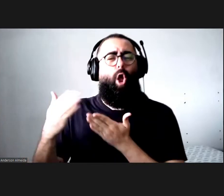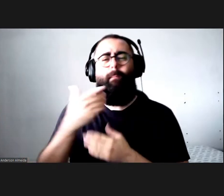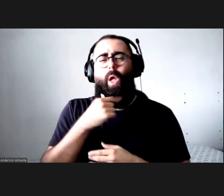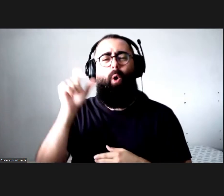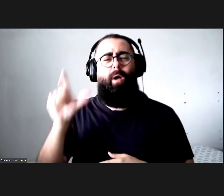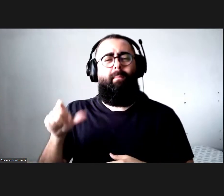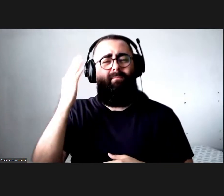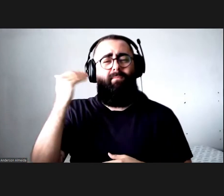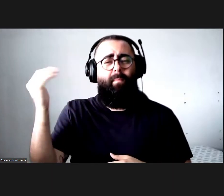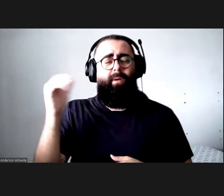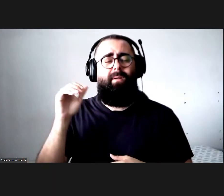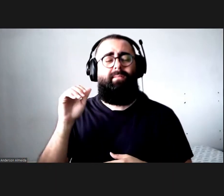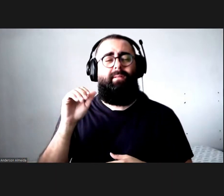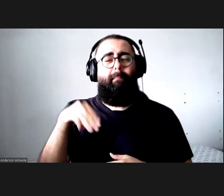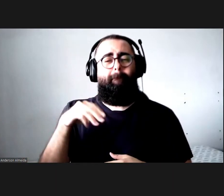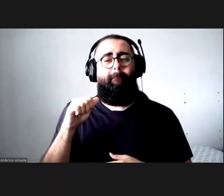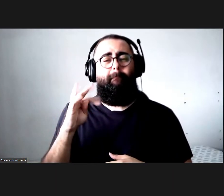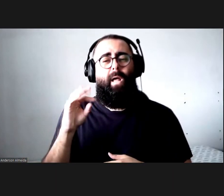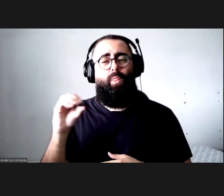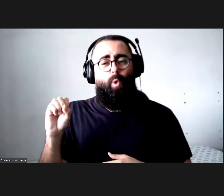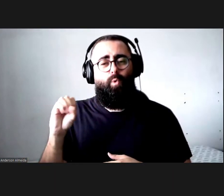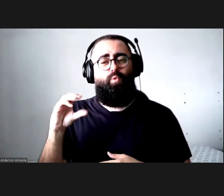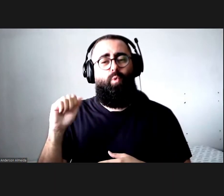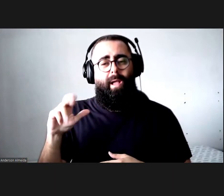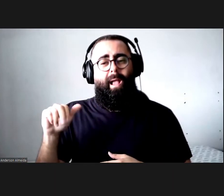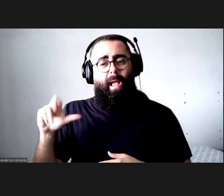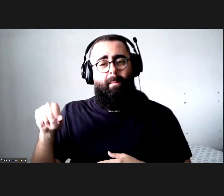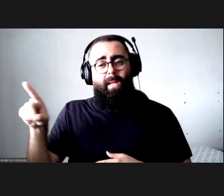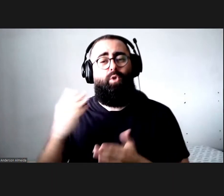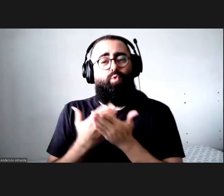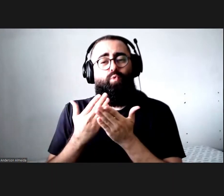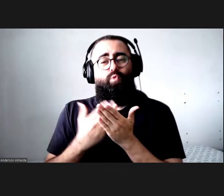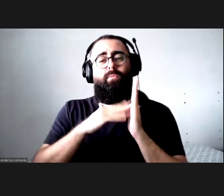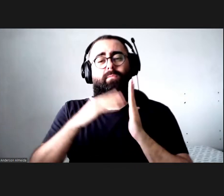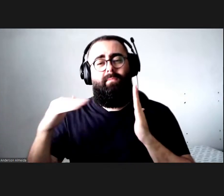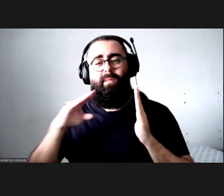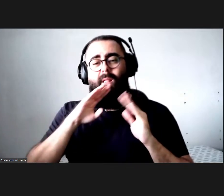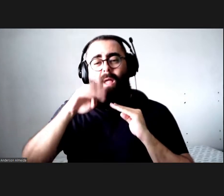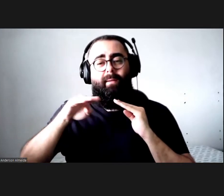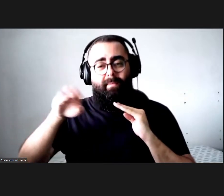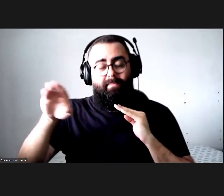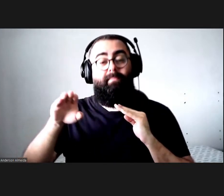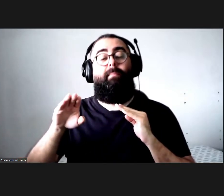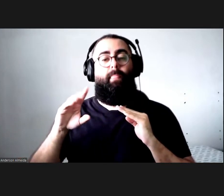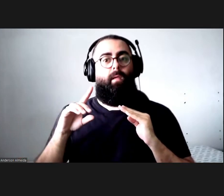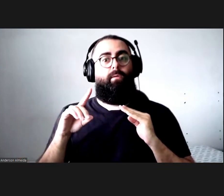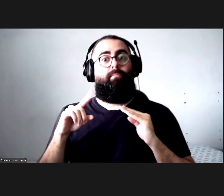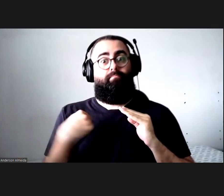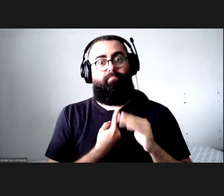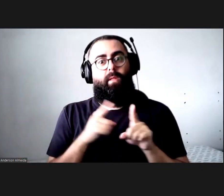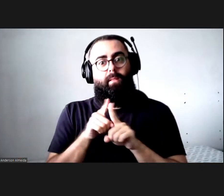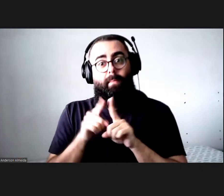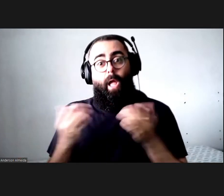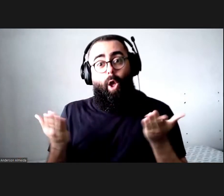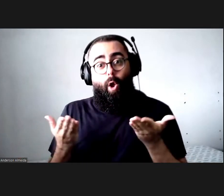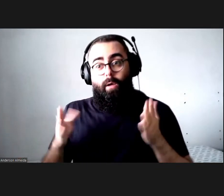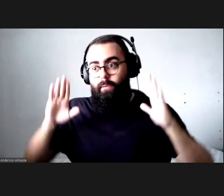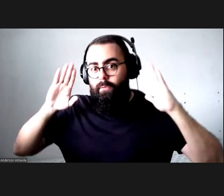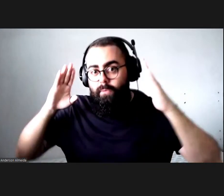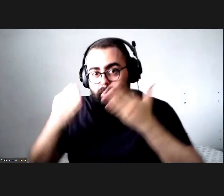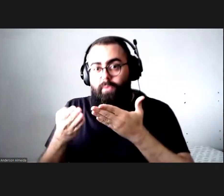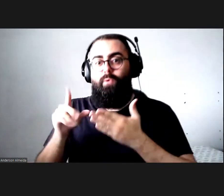accent. Later on, the study of intonation received more attention with the valuable contribution of researchers such